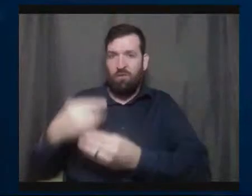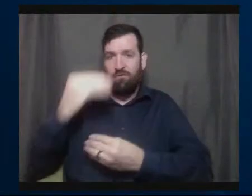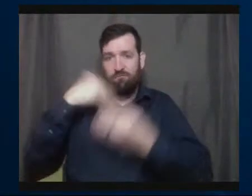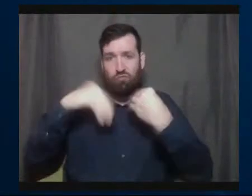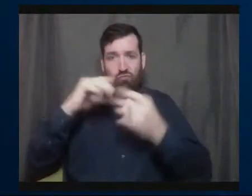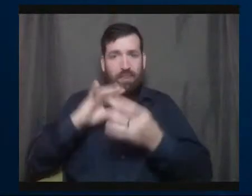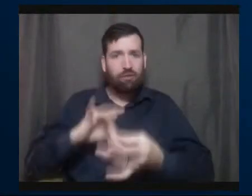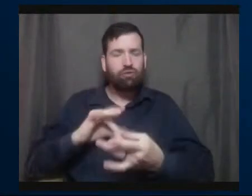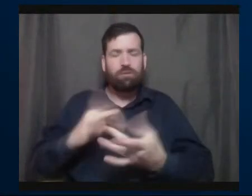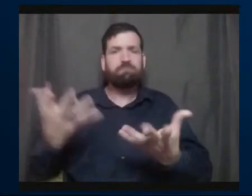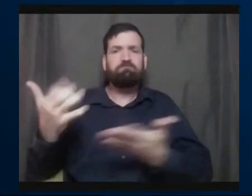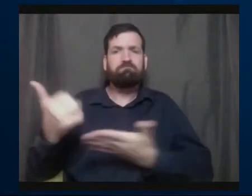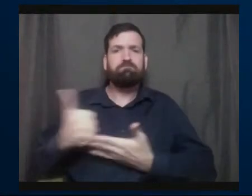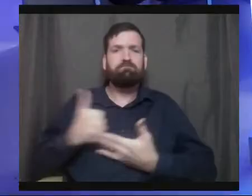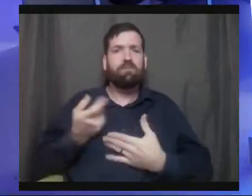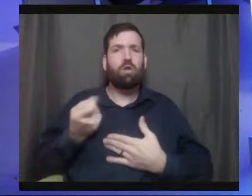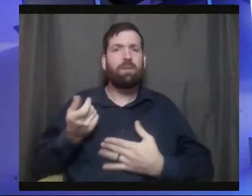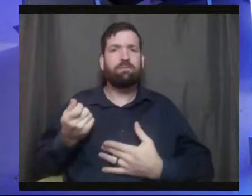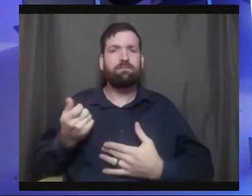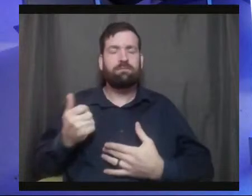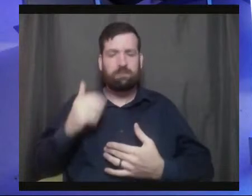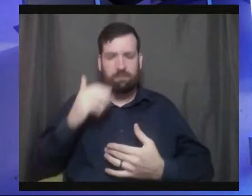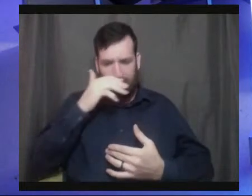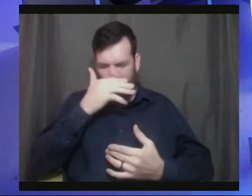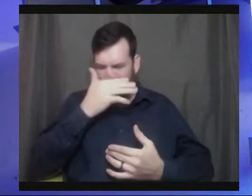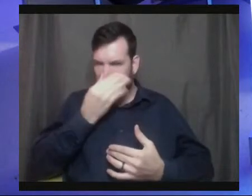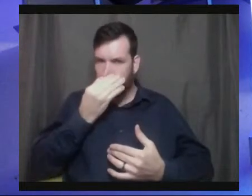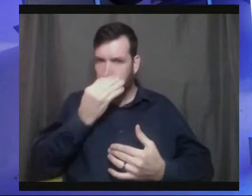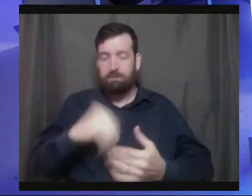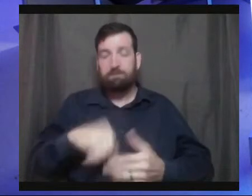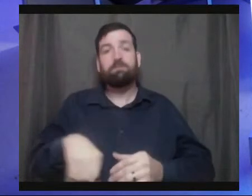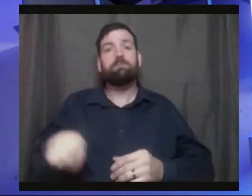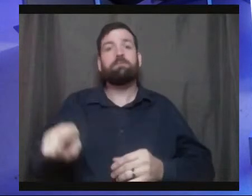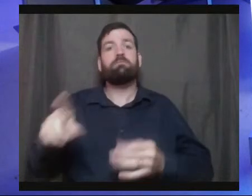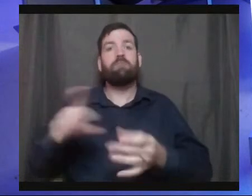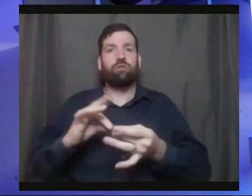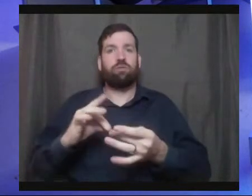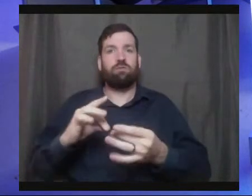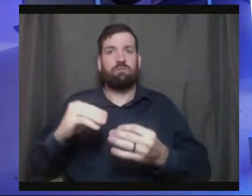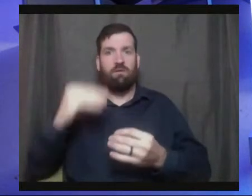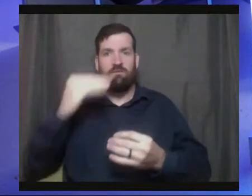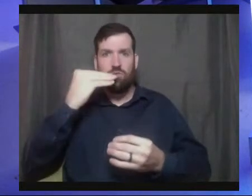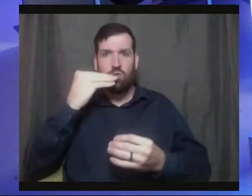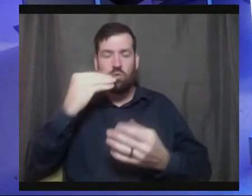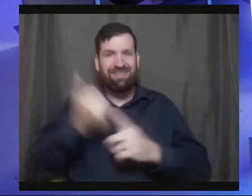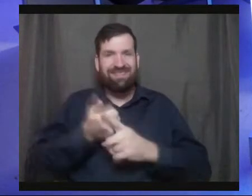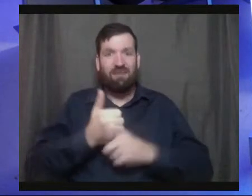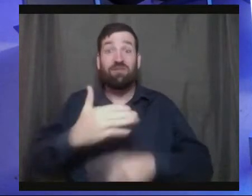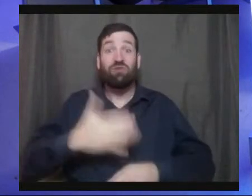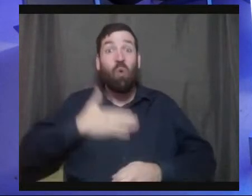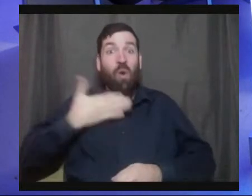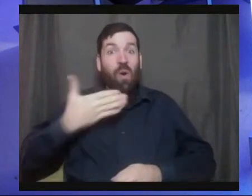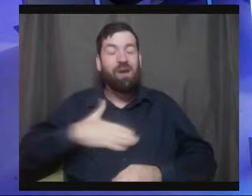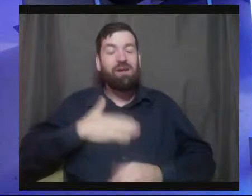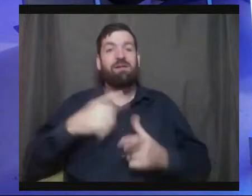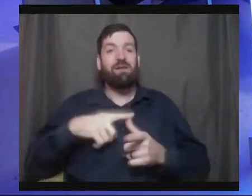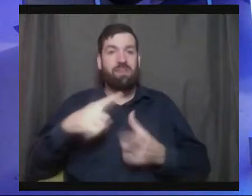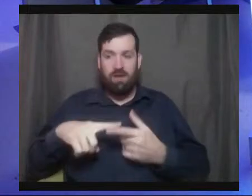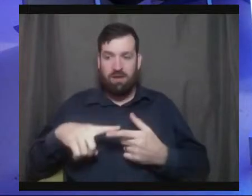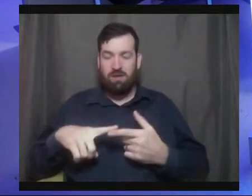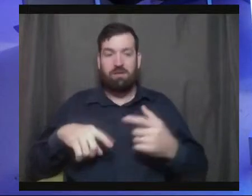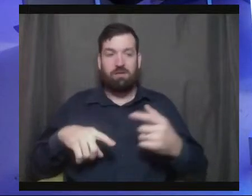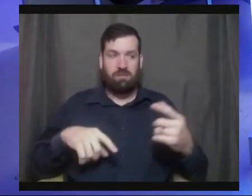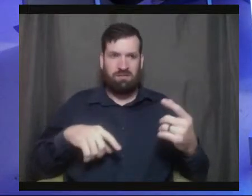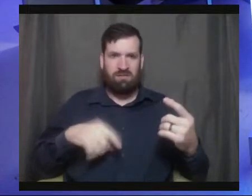through that a little bit, because you mentioned how food is such a joy and you enjoy it, and then you go from you kind of fight with it